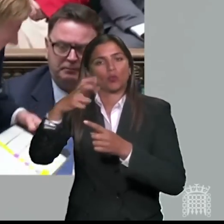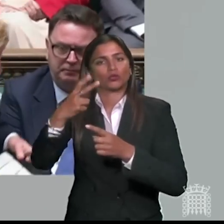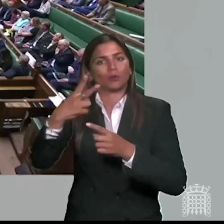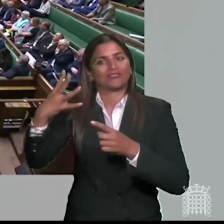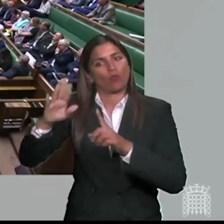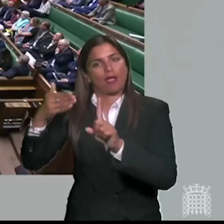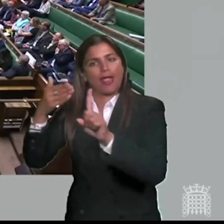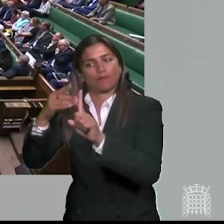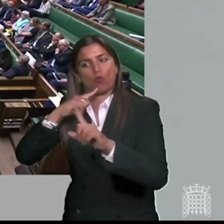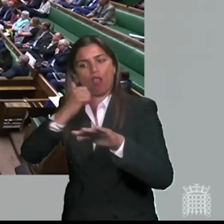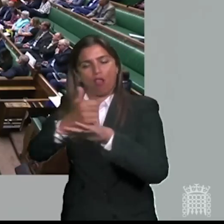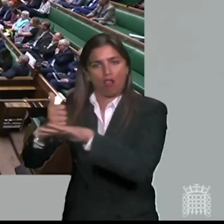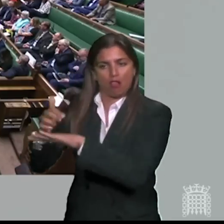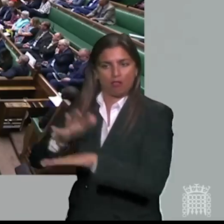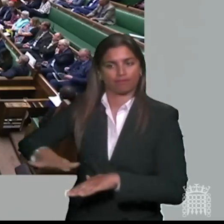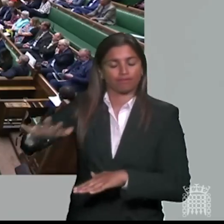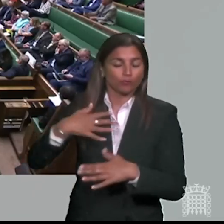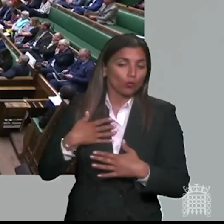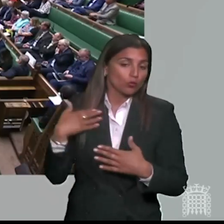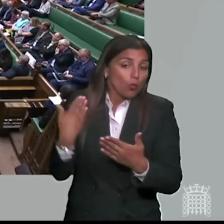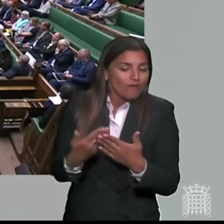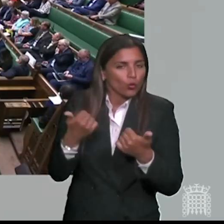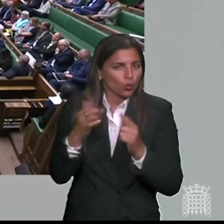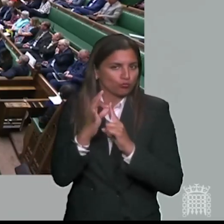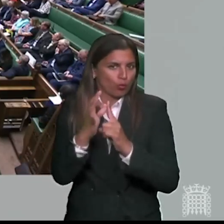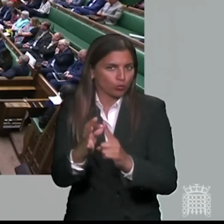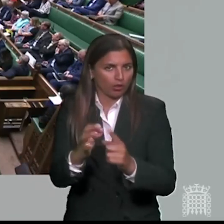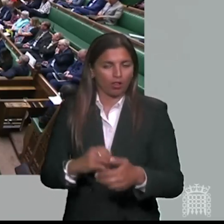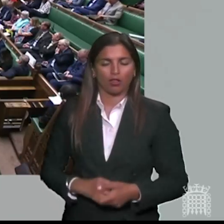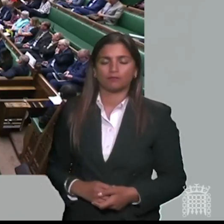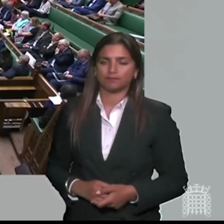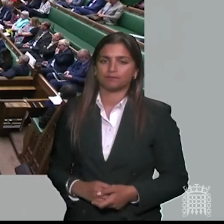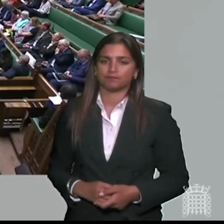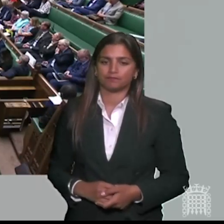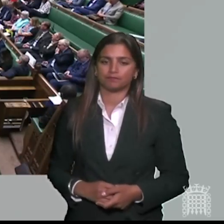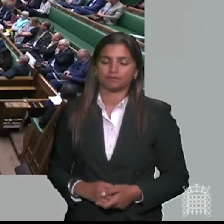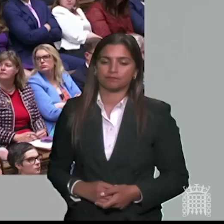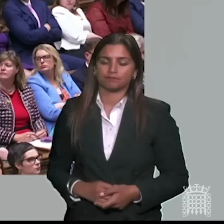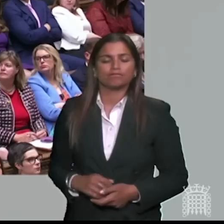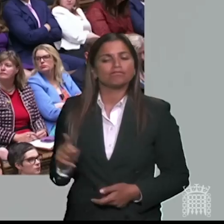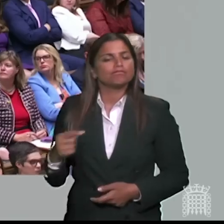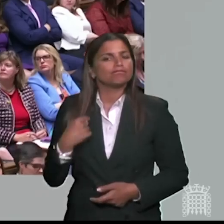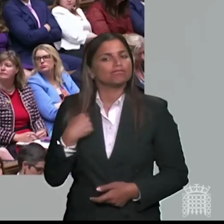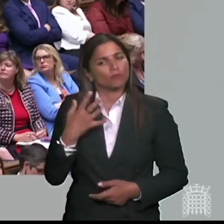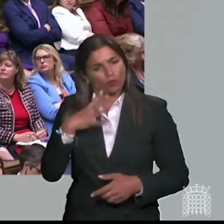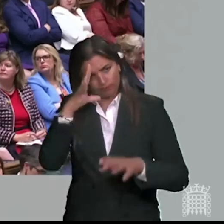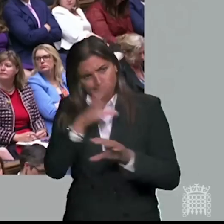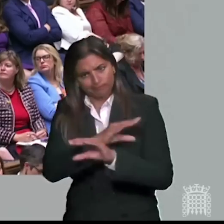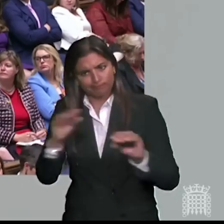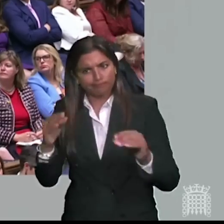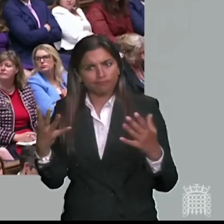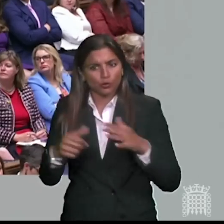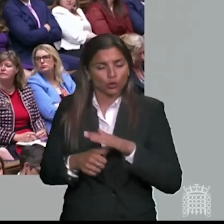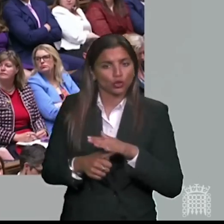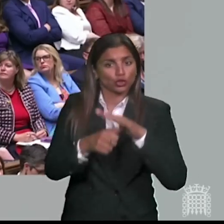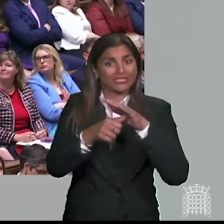Smith. Thank you, Mr. Speaker. May I draw the House's attention to the fact that we have the Chief Minister of His Majesty's Government